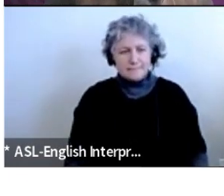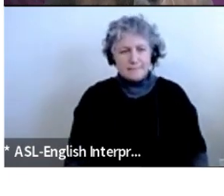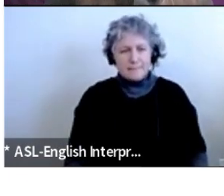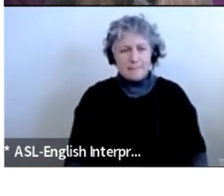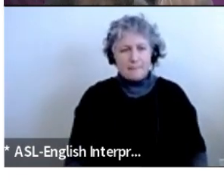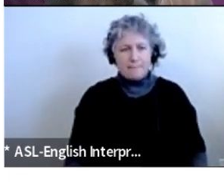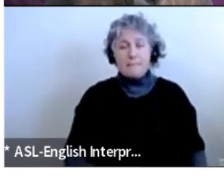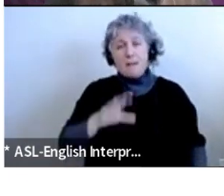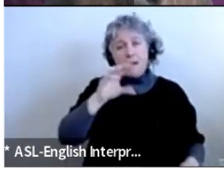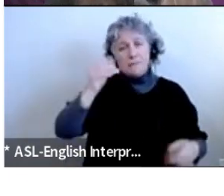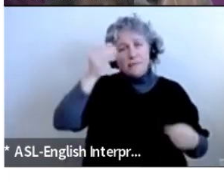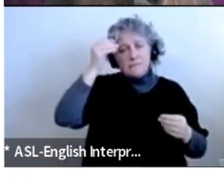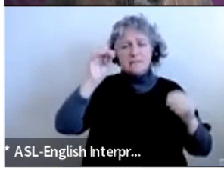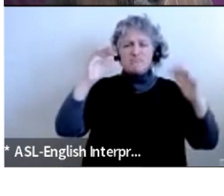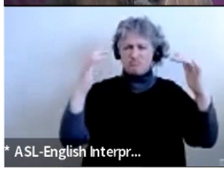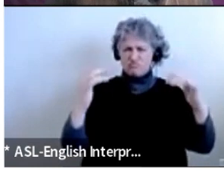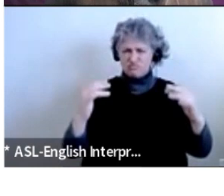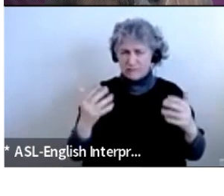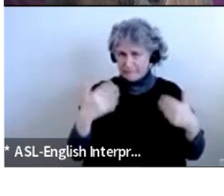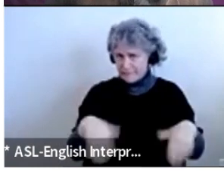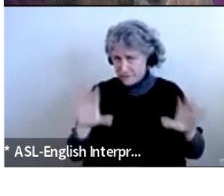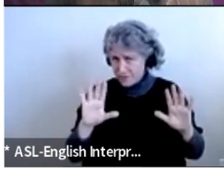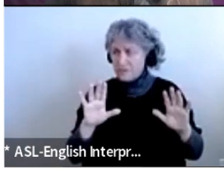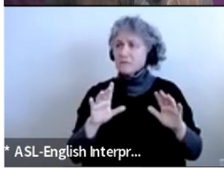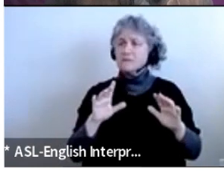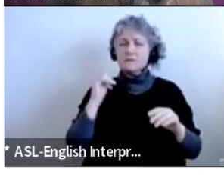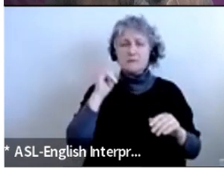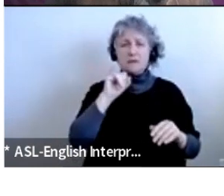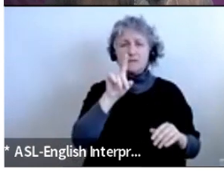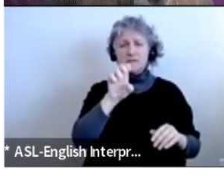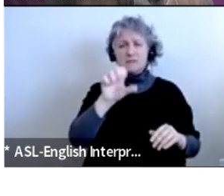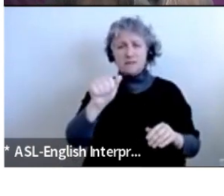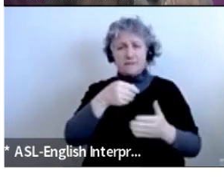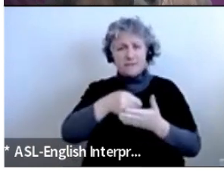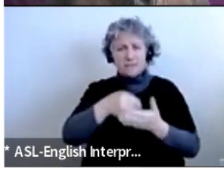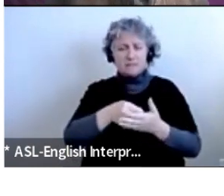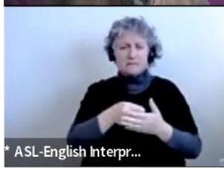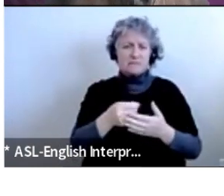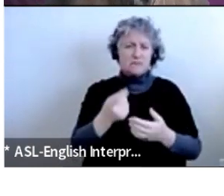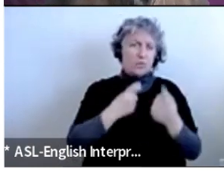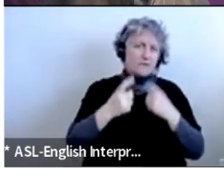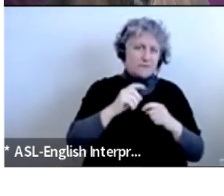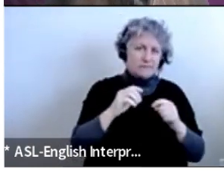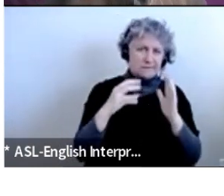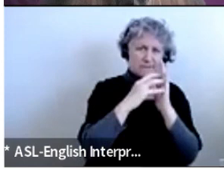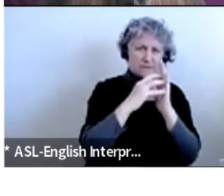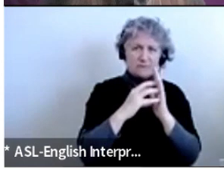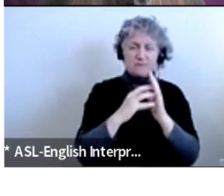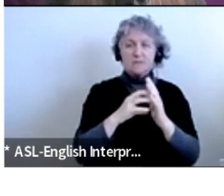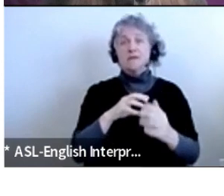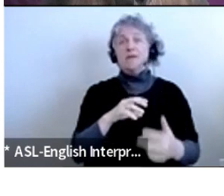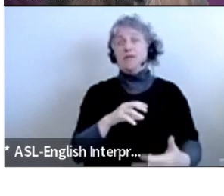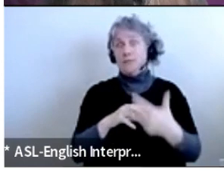After company information is complete, you'll see the i.d.e.a Fund questions section, and it includes 3 pages